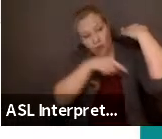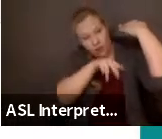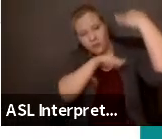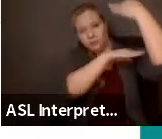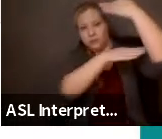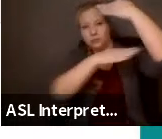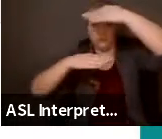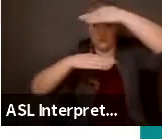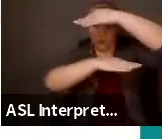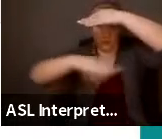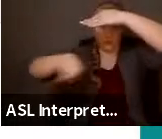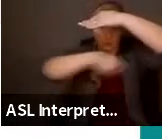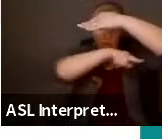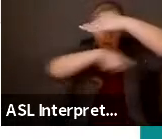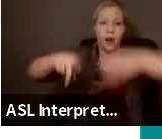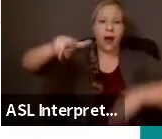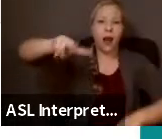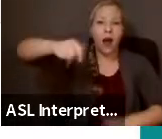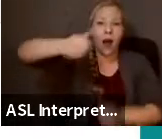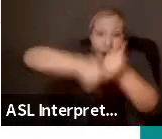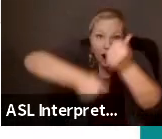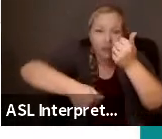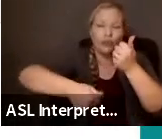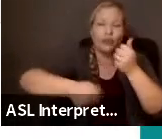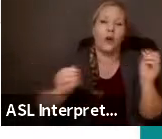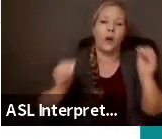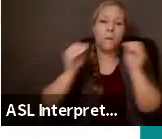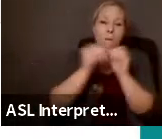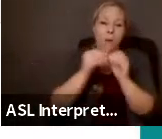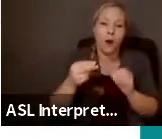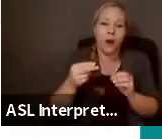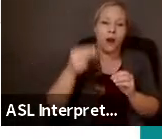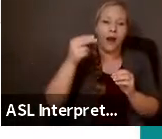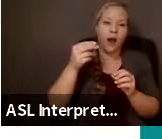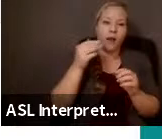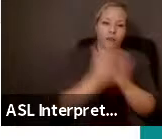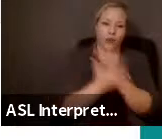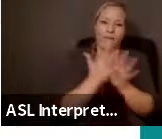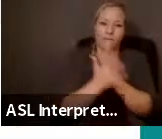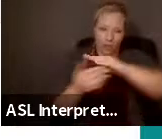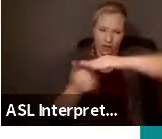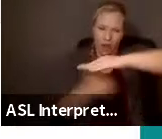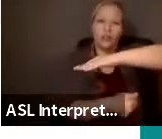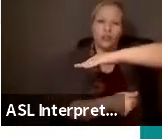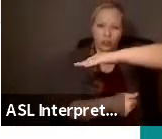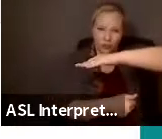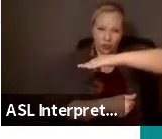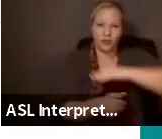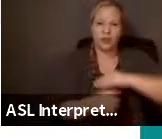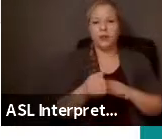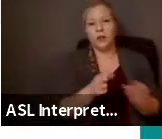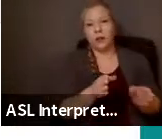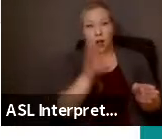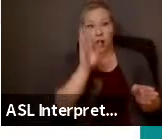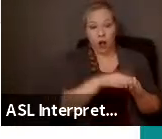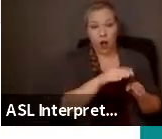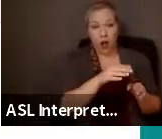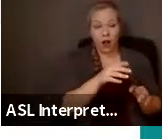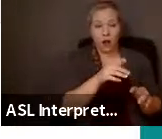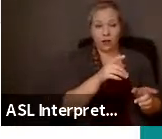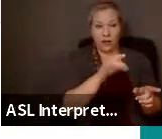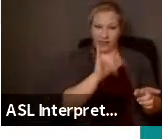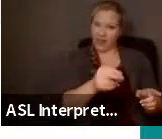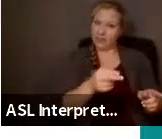east side, where we have the shared use path, the multi-use path running on the lower level as well. So it's kind of tucked in under there.